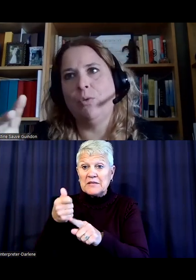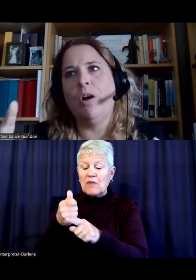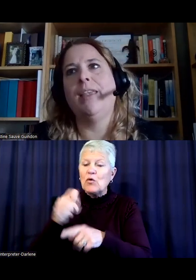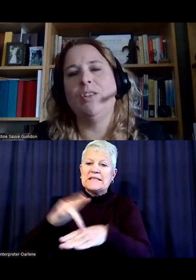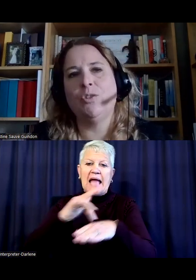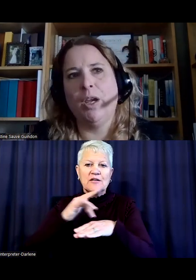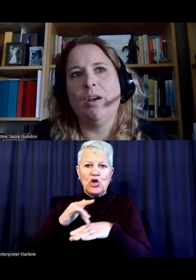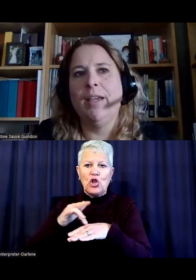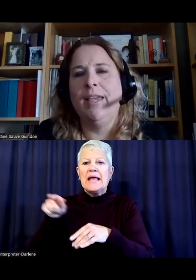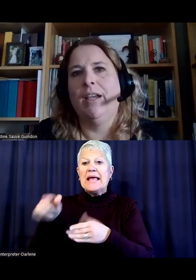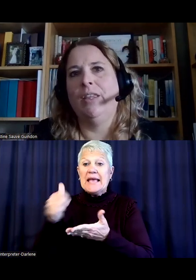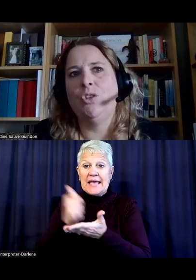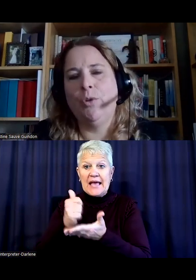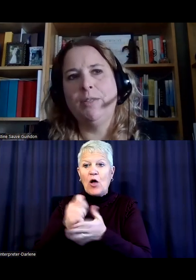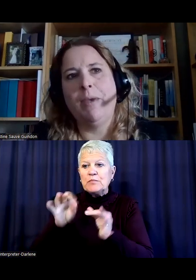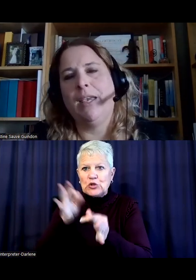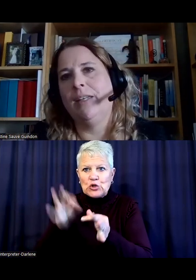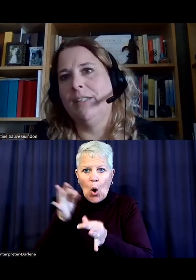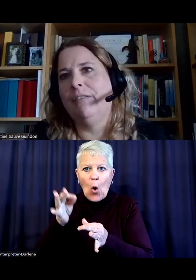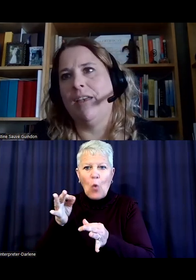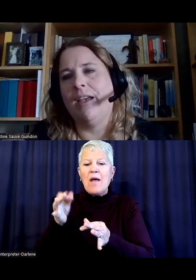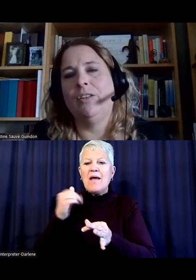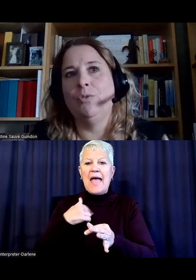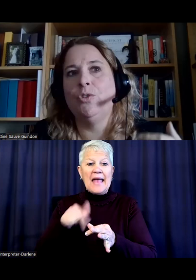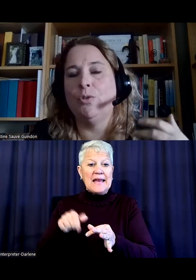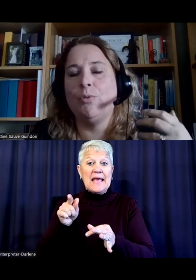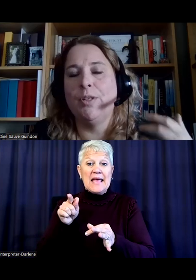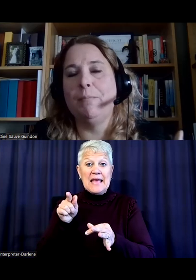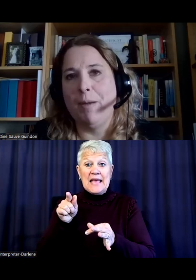helping sew on that square and the choice making he did of that.